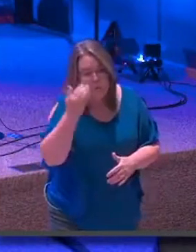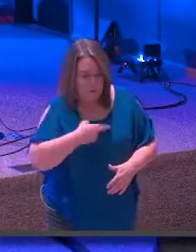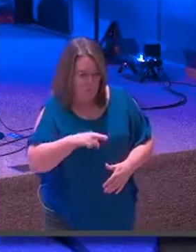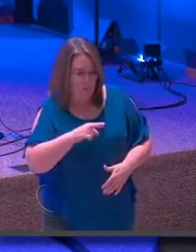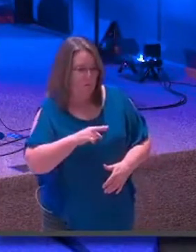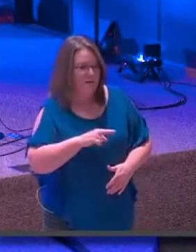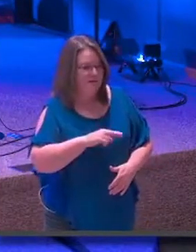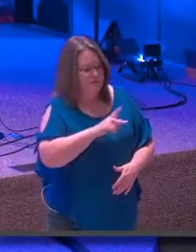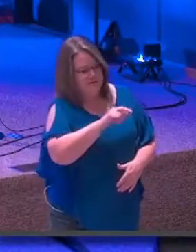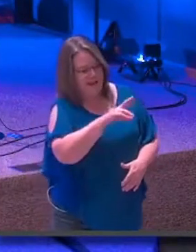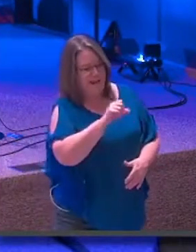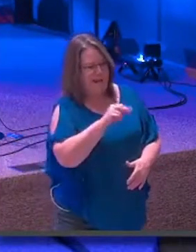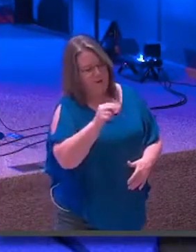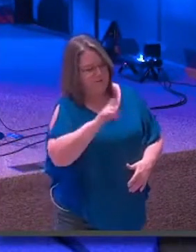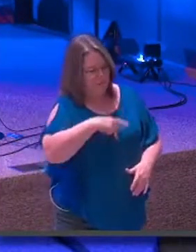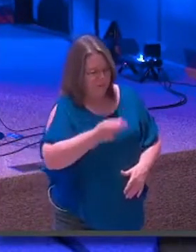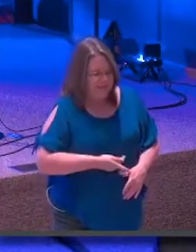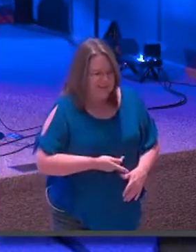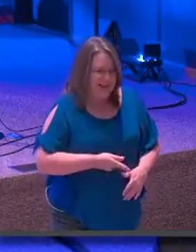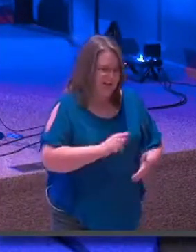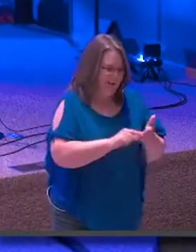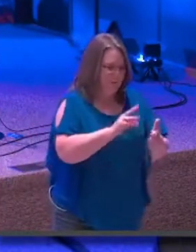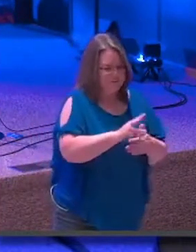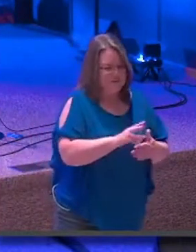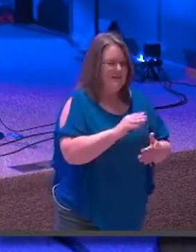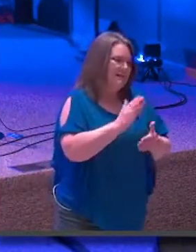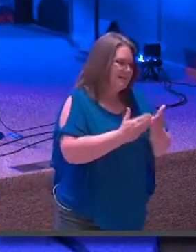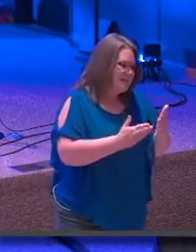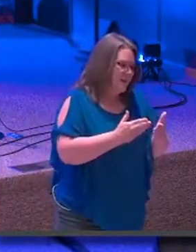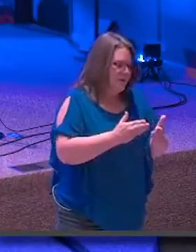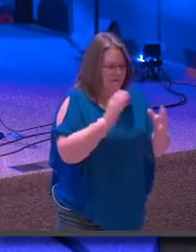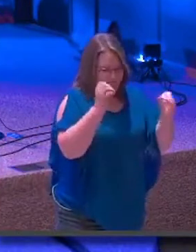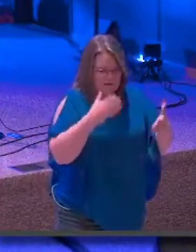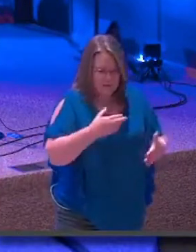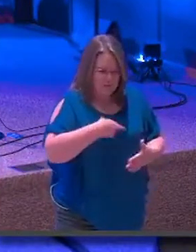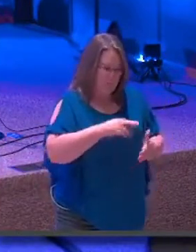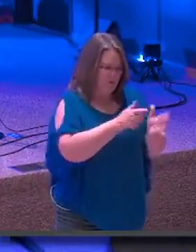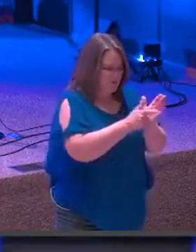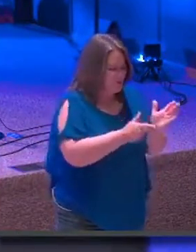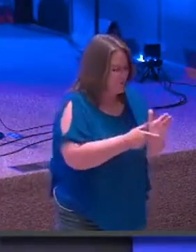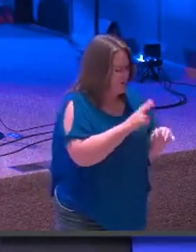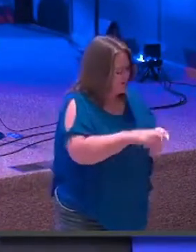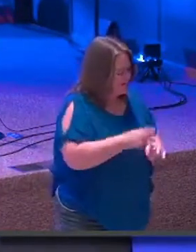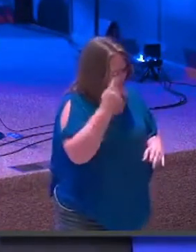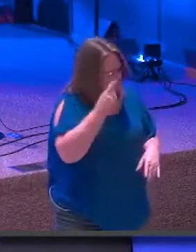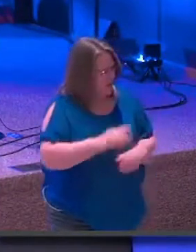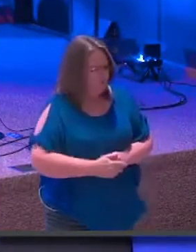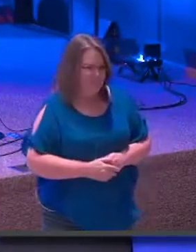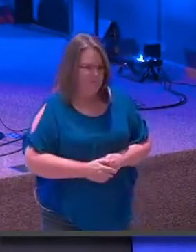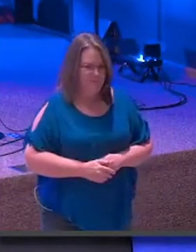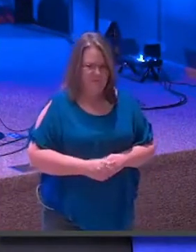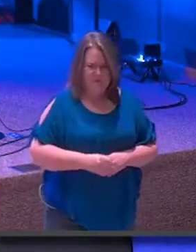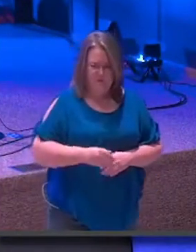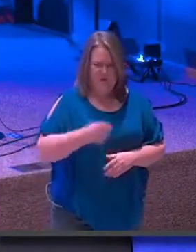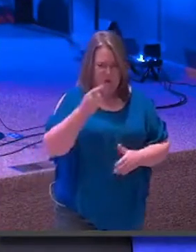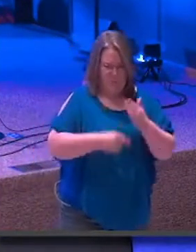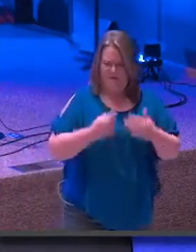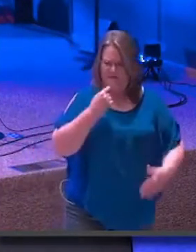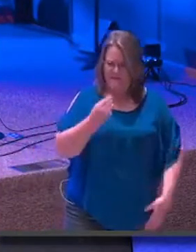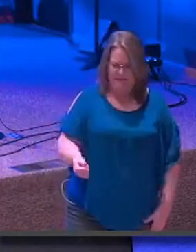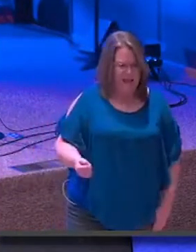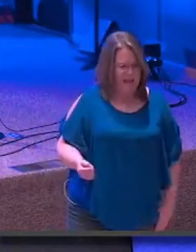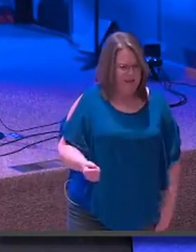upset. Verse 6, but some of the teachers of the religious law who were sitting there thought to themselves, what is he saying? You know,